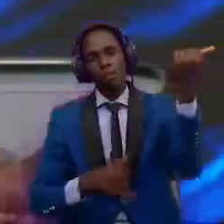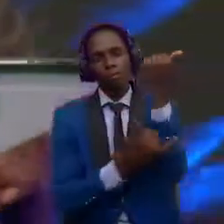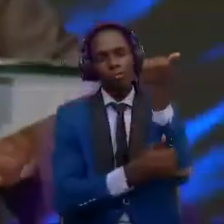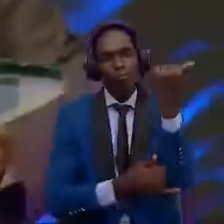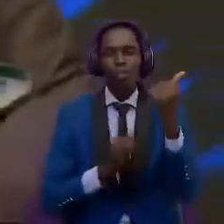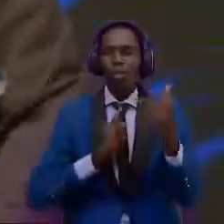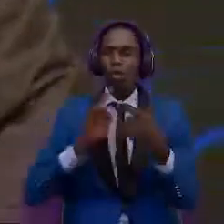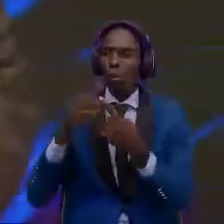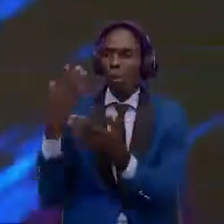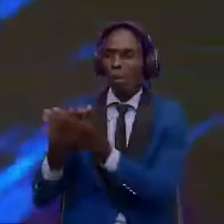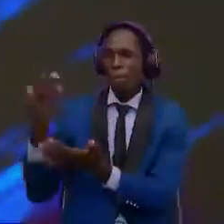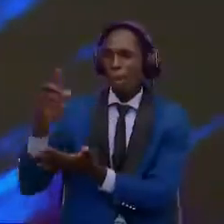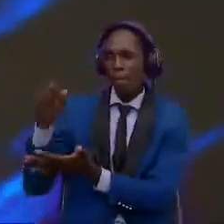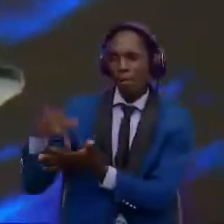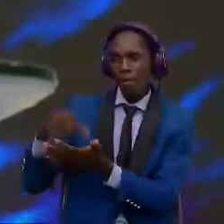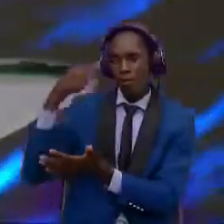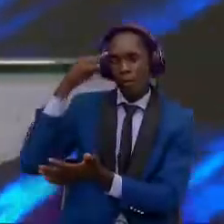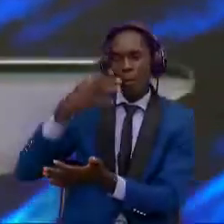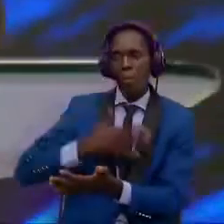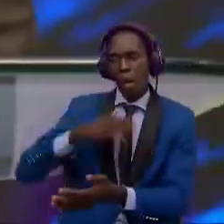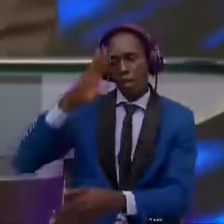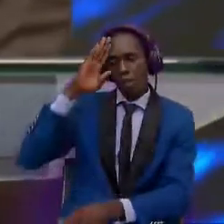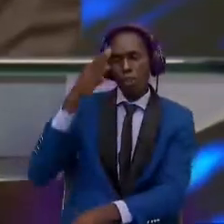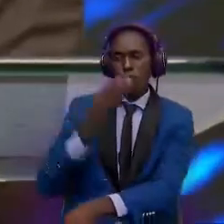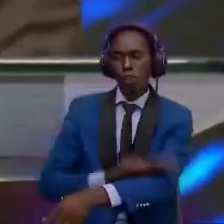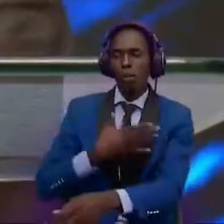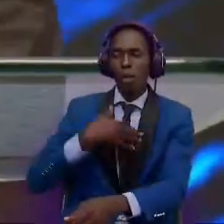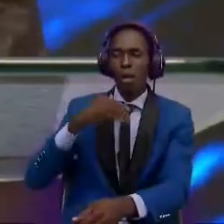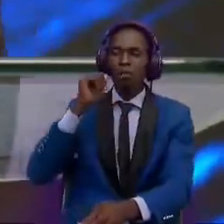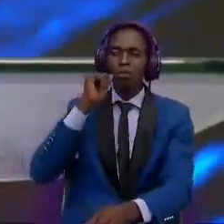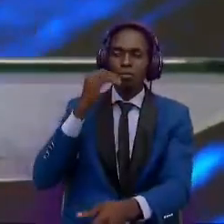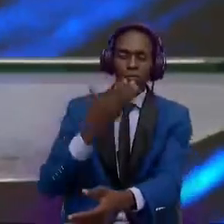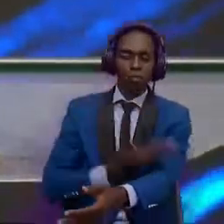boy. I want to get this for my daughter.